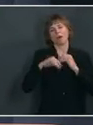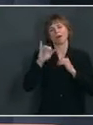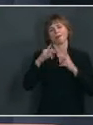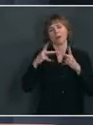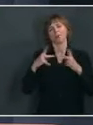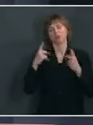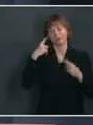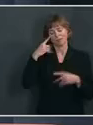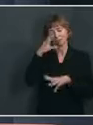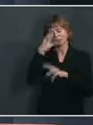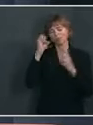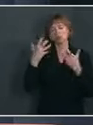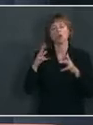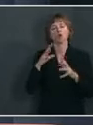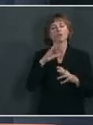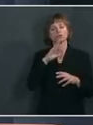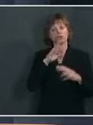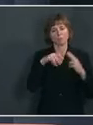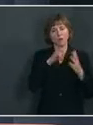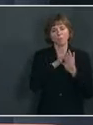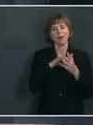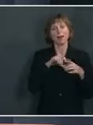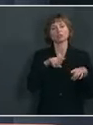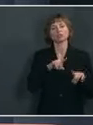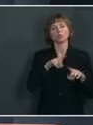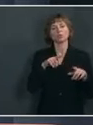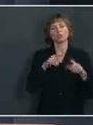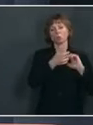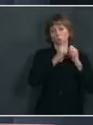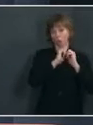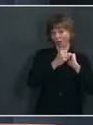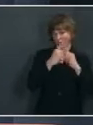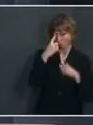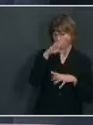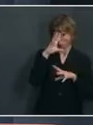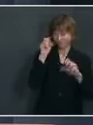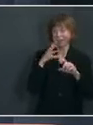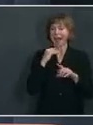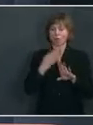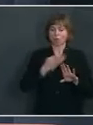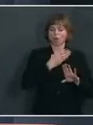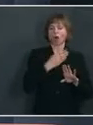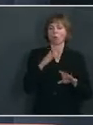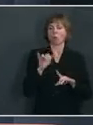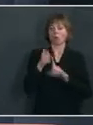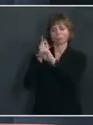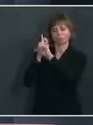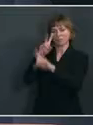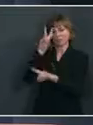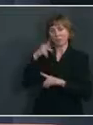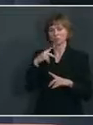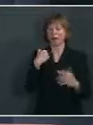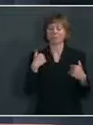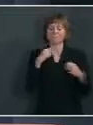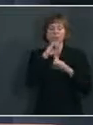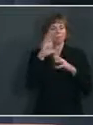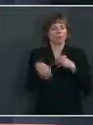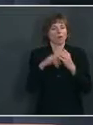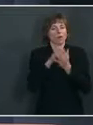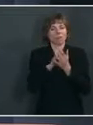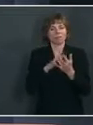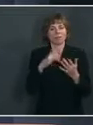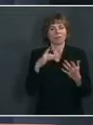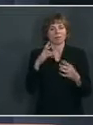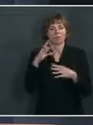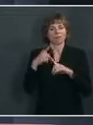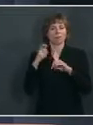has spoken to this as a candidate and prior as vice president, but I don't have anything new, and I'm happy to get back to you if there's anything I can get to you from the national security team.